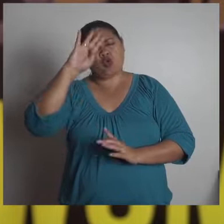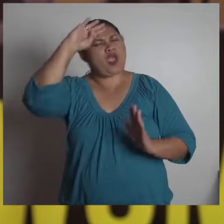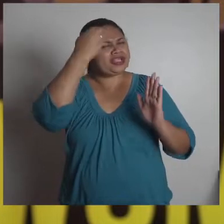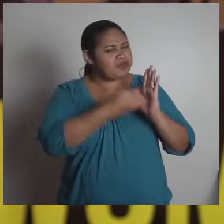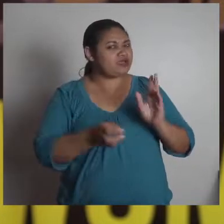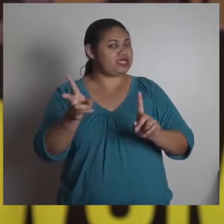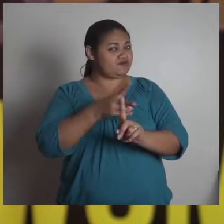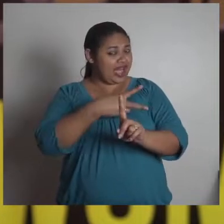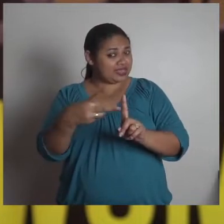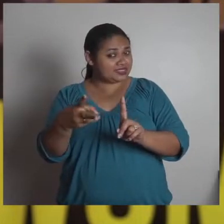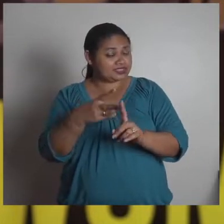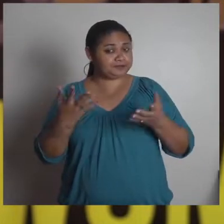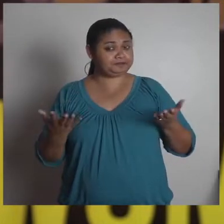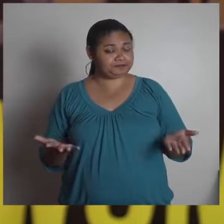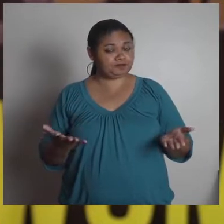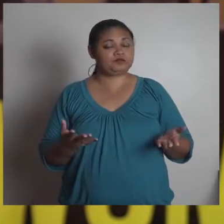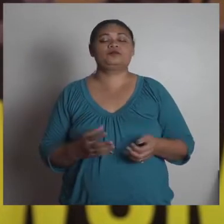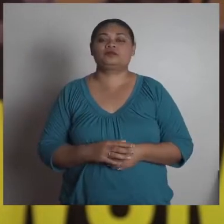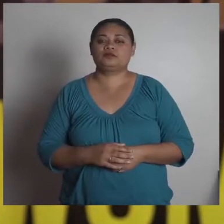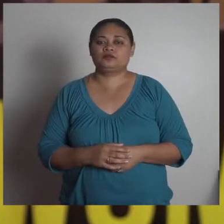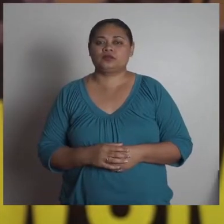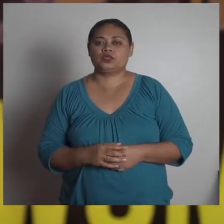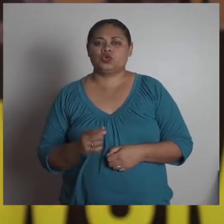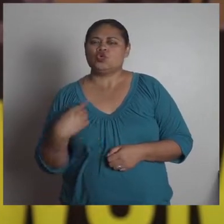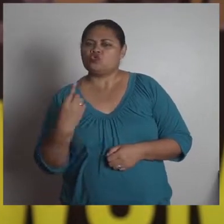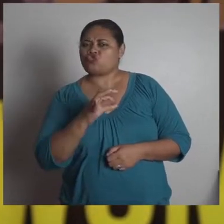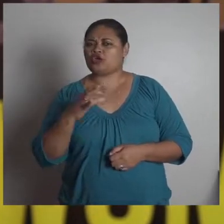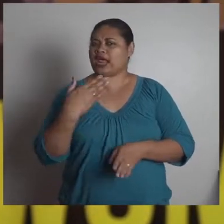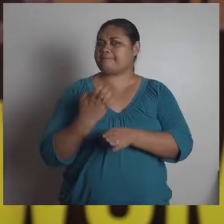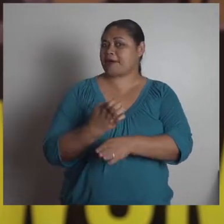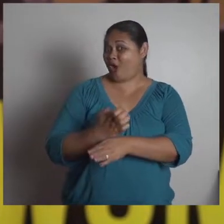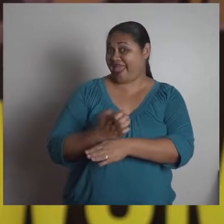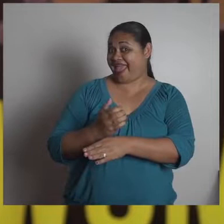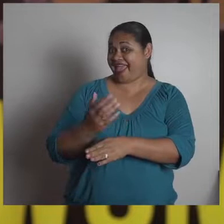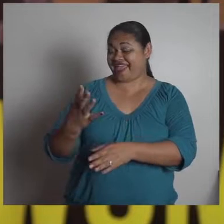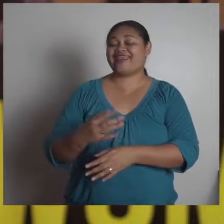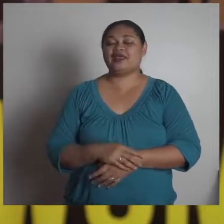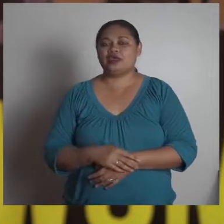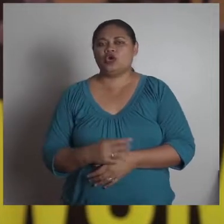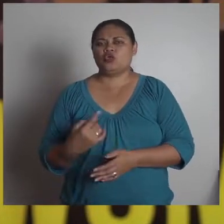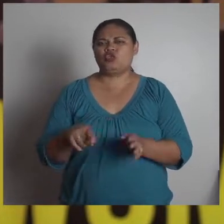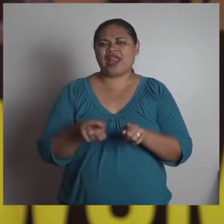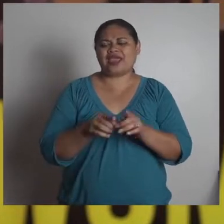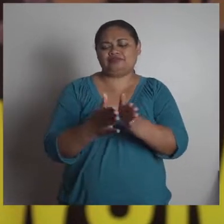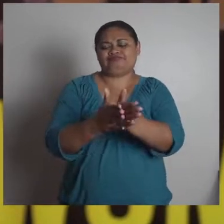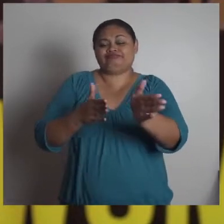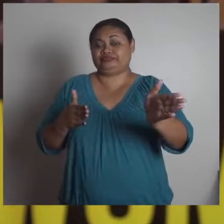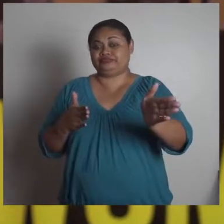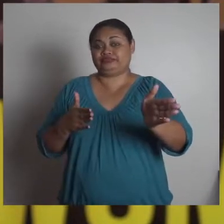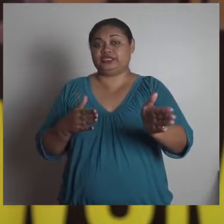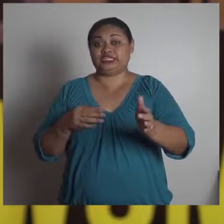and other people who are experiencing violence, who maybe are the ones who are not getting the jobs,